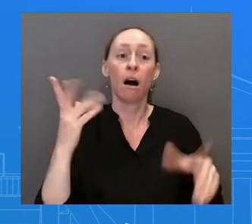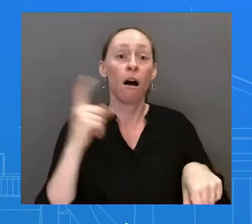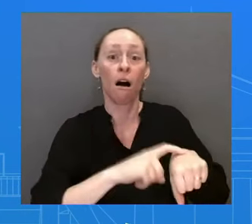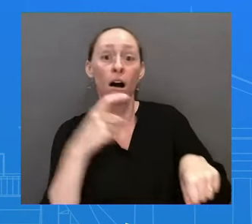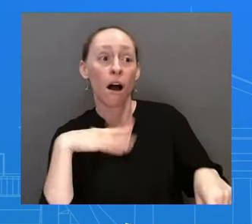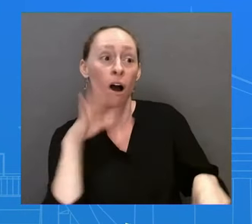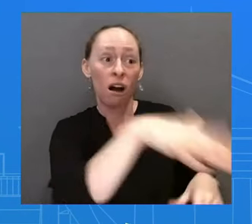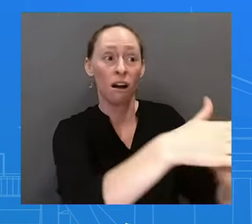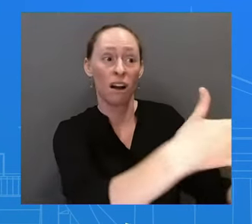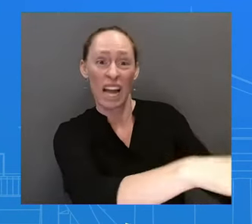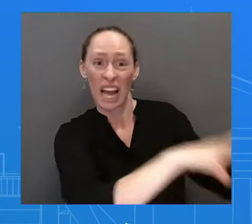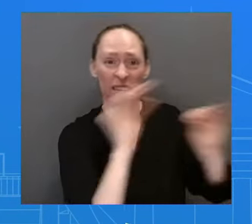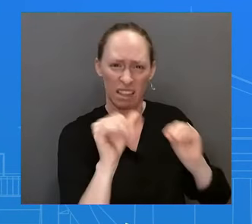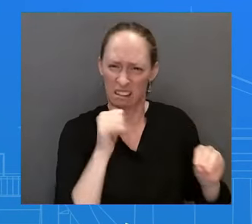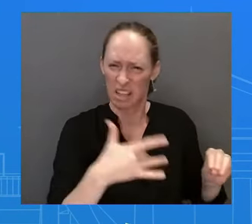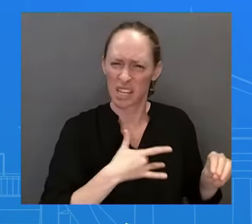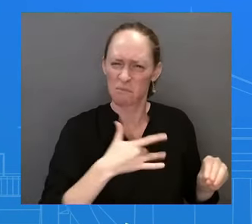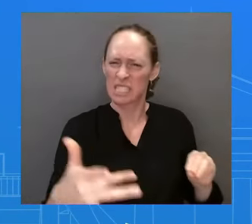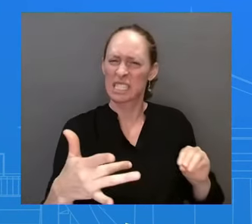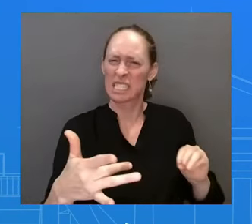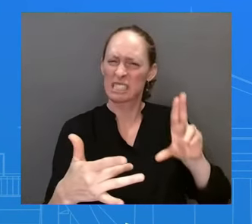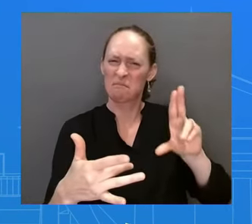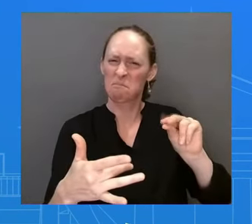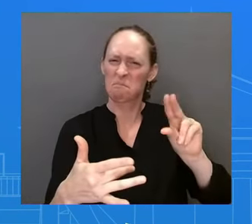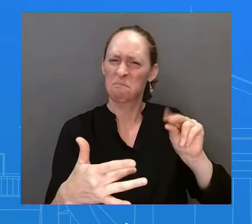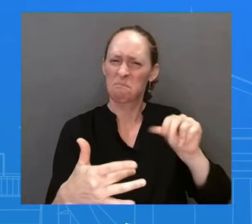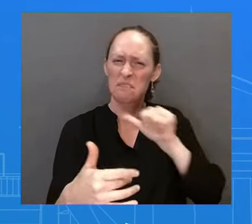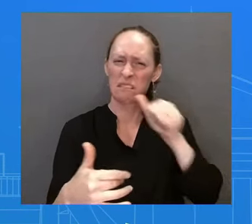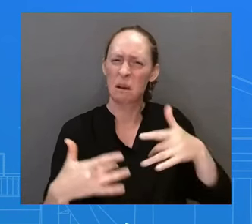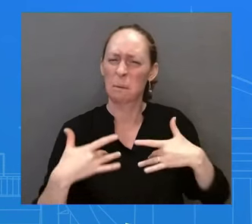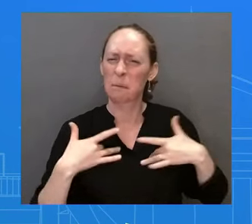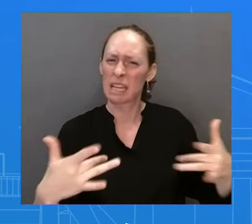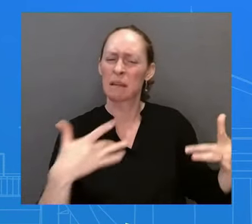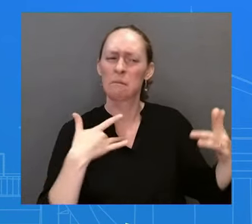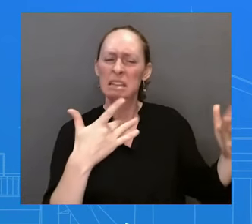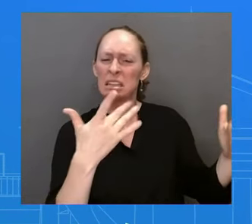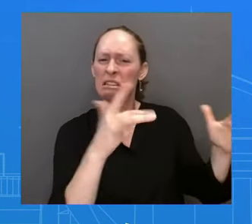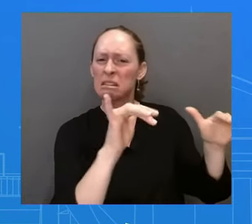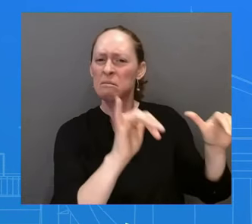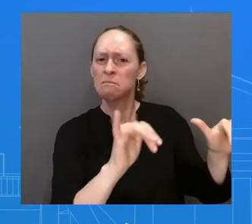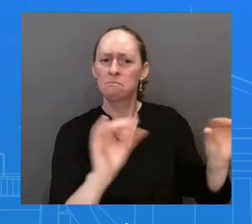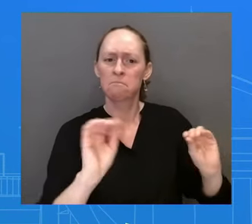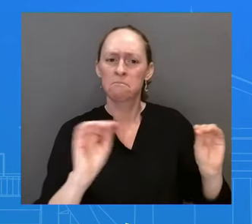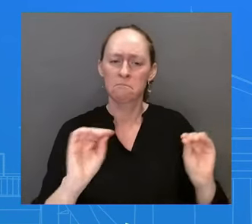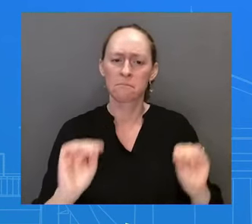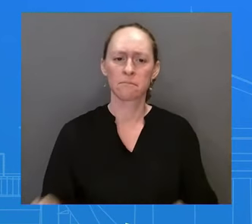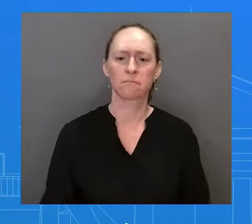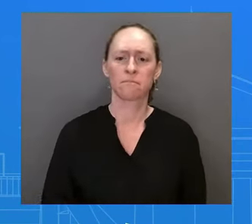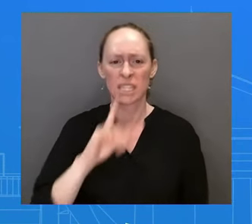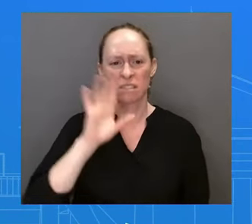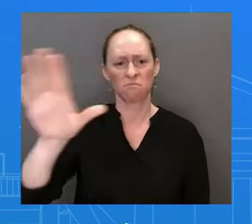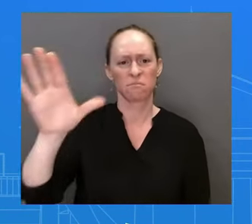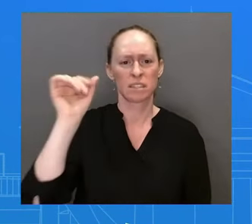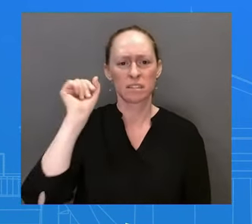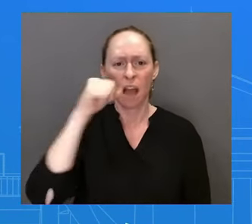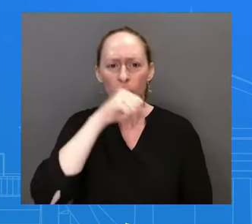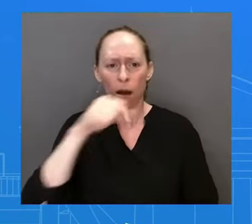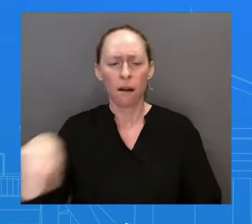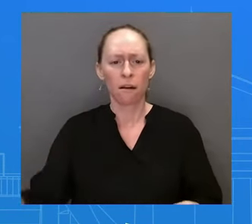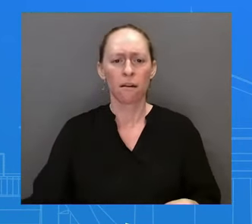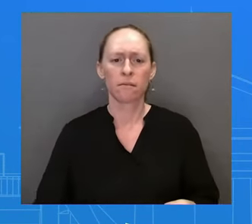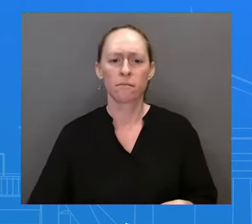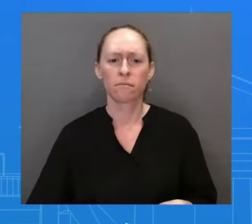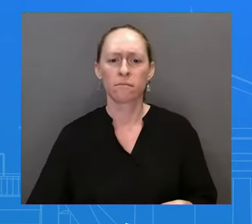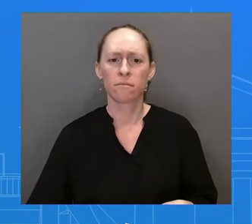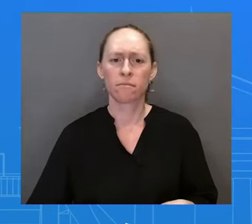indication at this time that current conditions in Taiwan would warrant any reconsideration of that policy. As always,